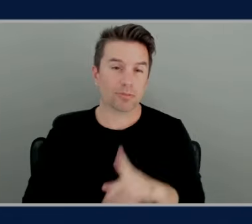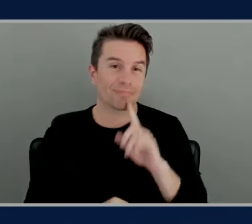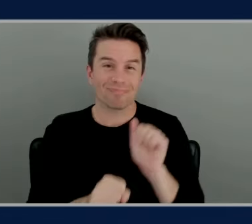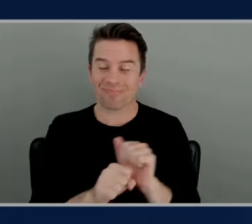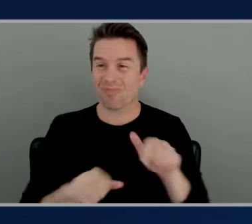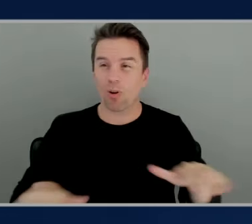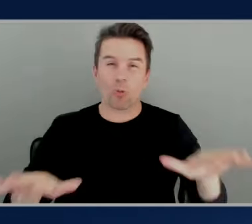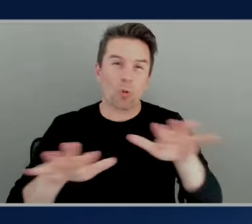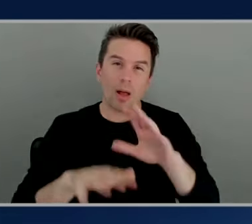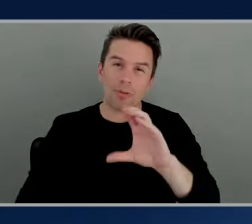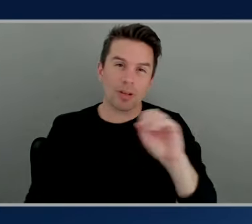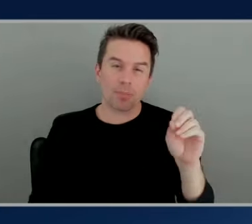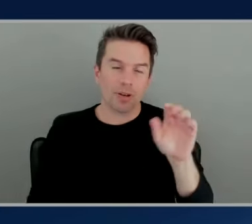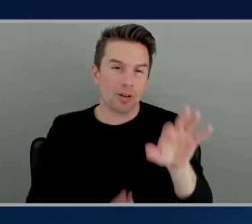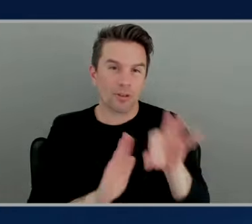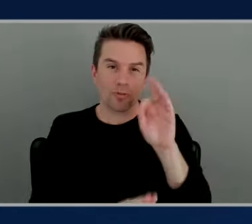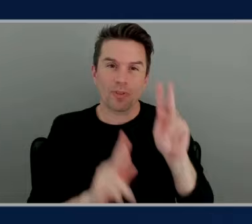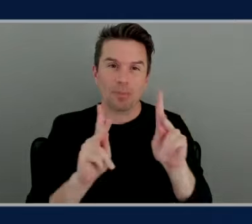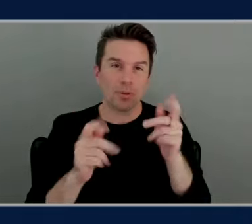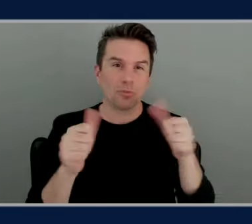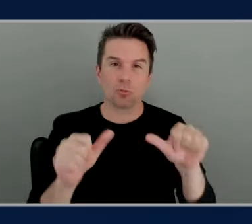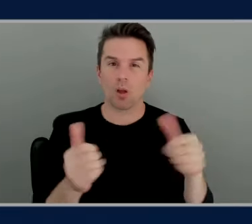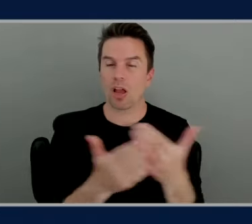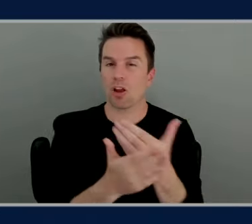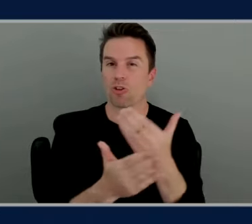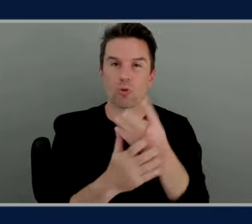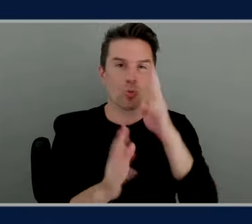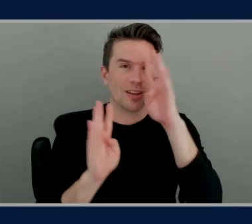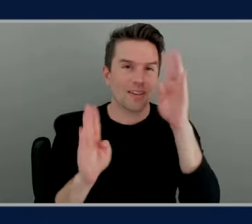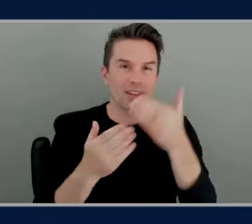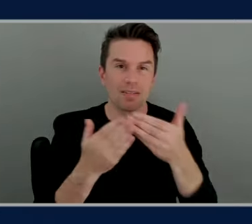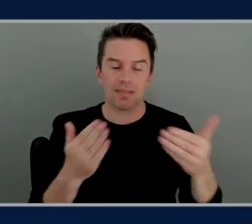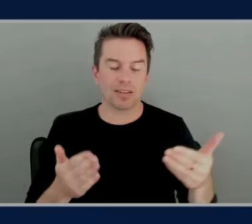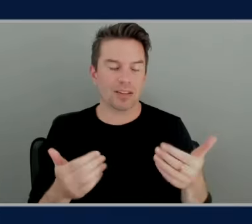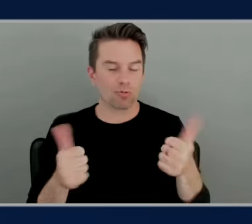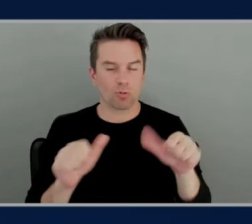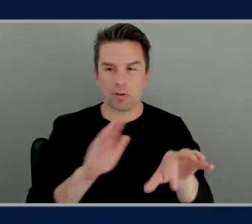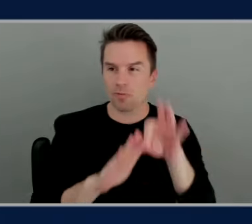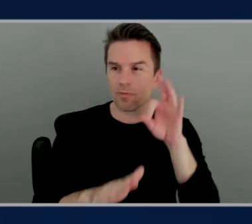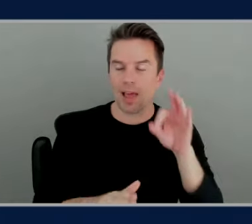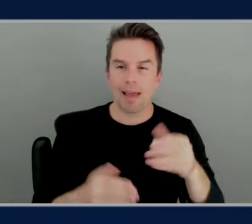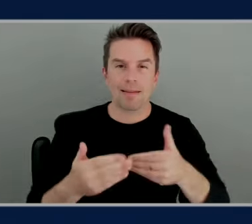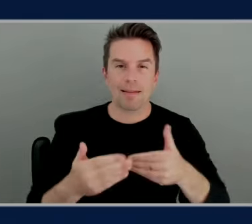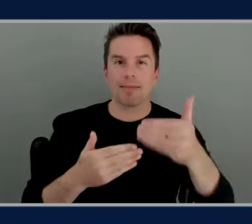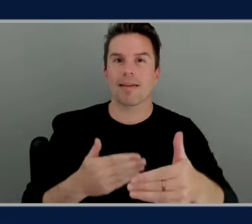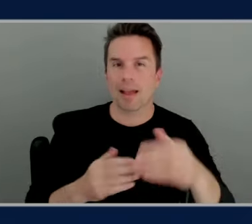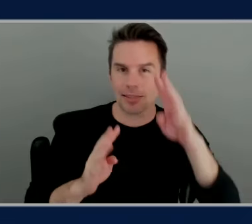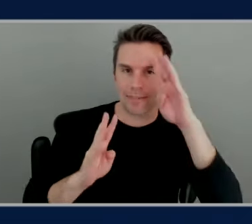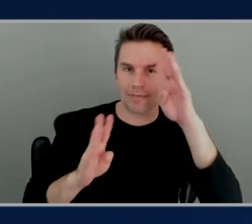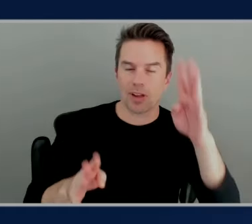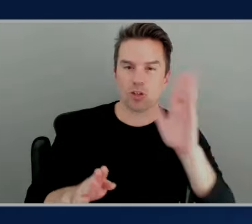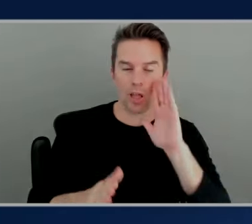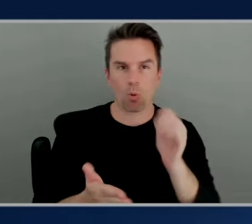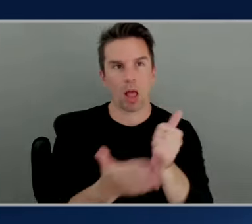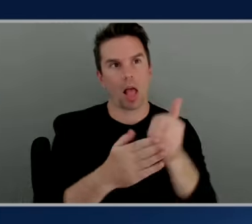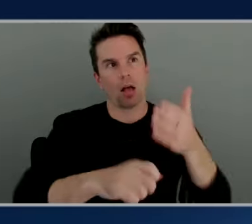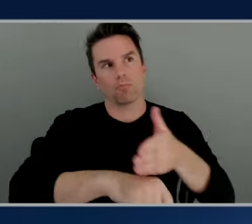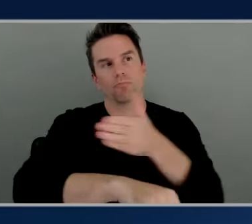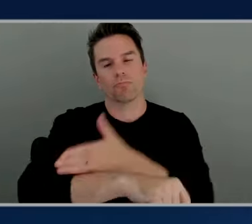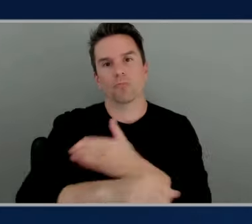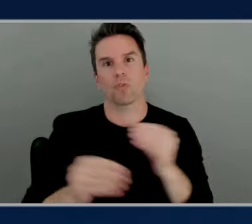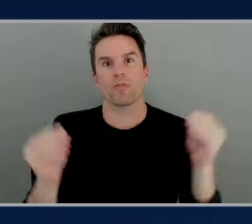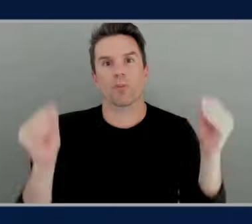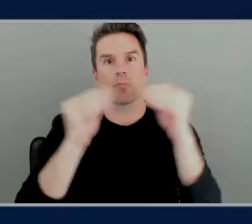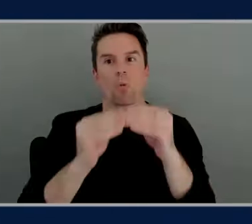you find people that are trying new and innovative things, looking for the next invention that's going to move us forward. Yeah, you've created this culture of